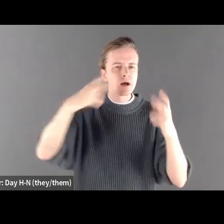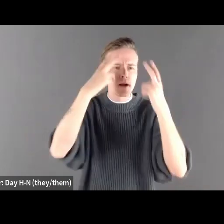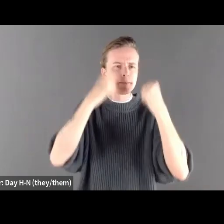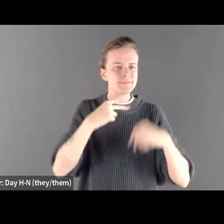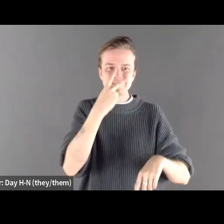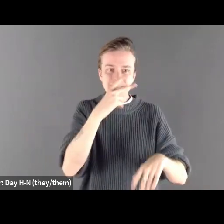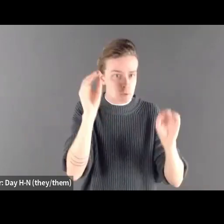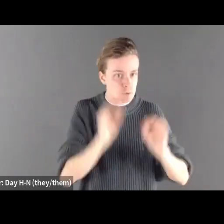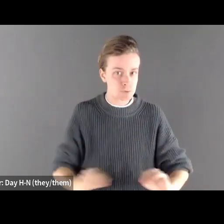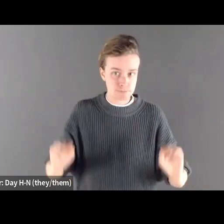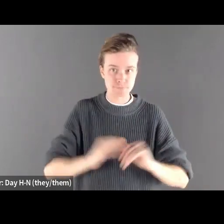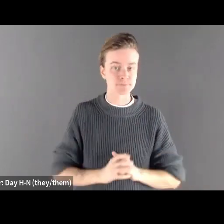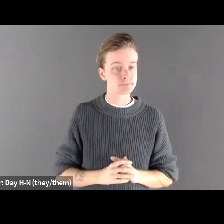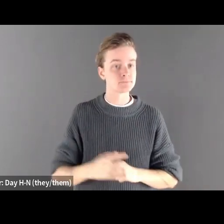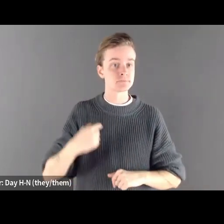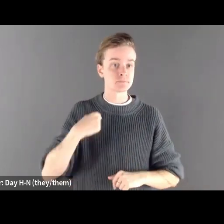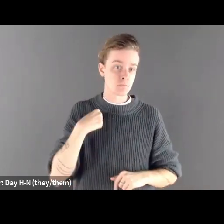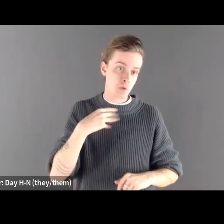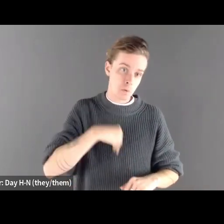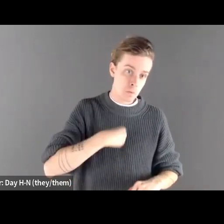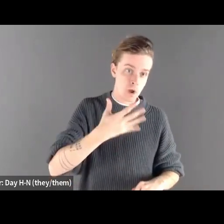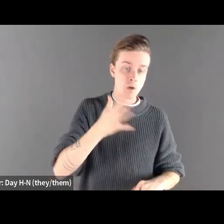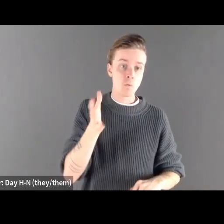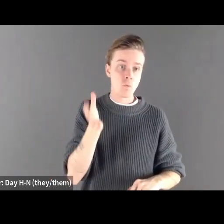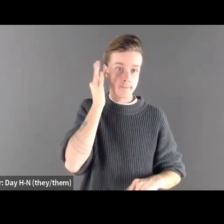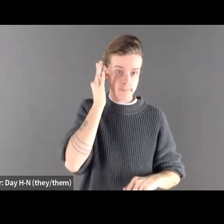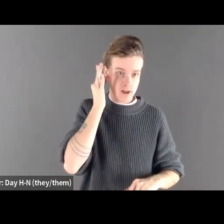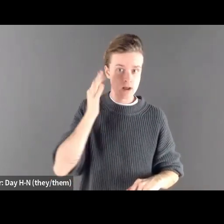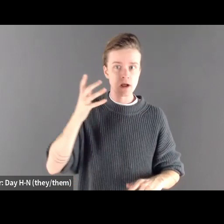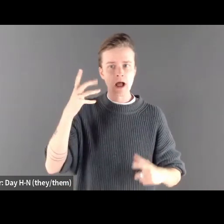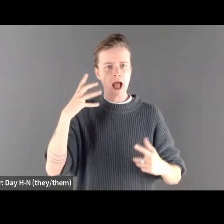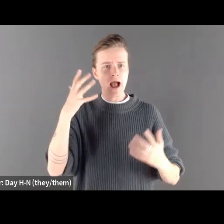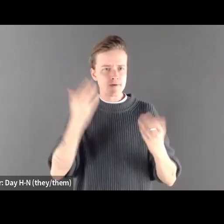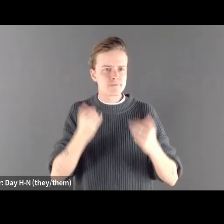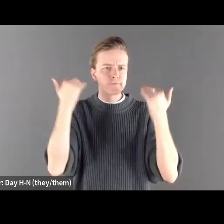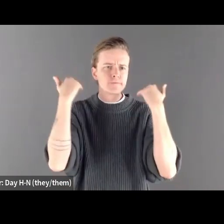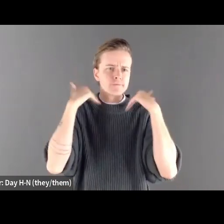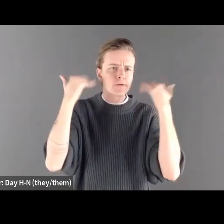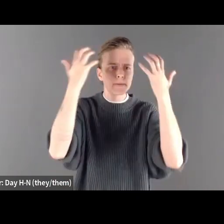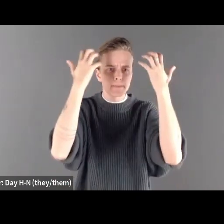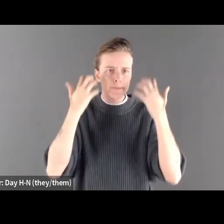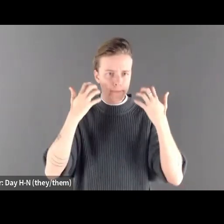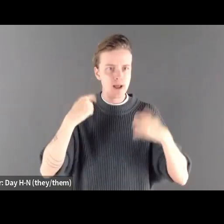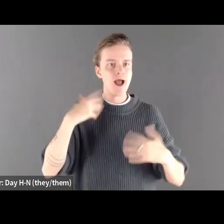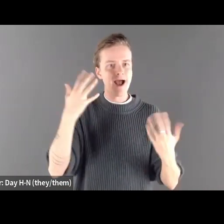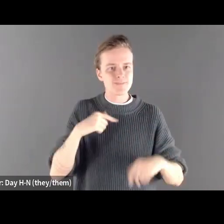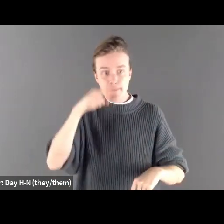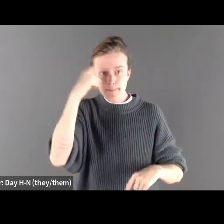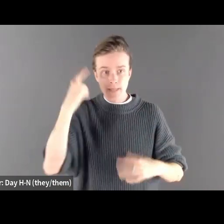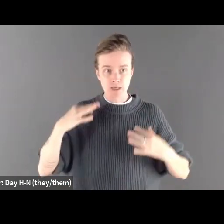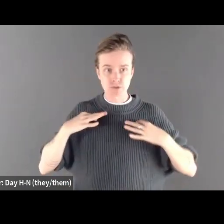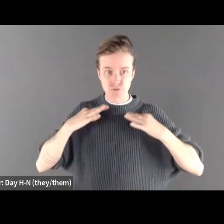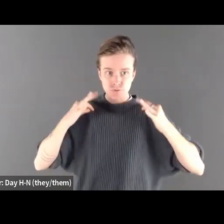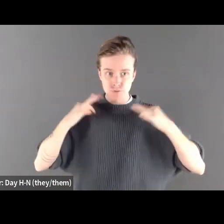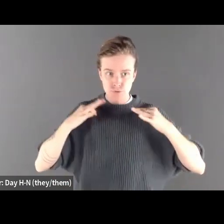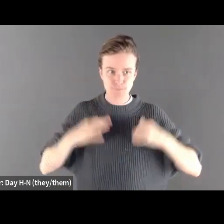shirt. So with this series, we want to continue challenging the civil society sector with